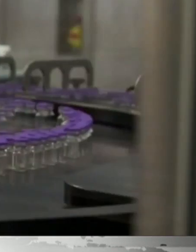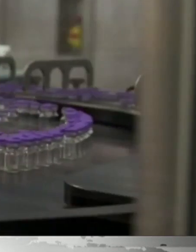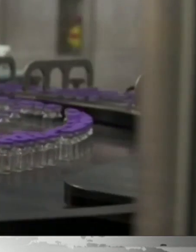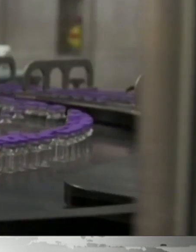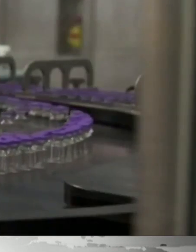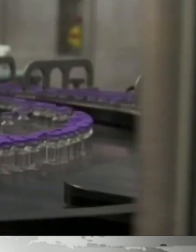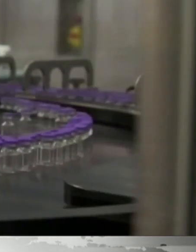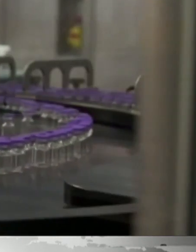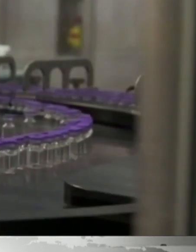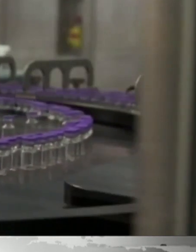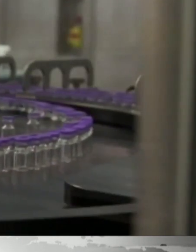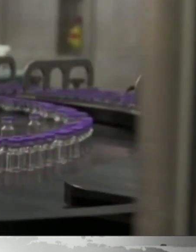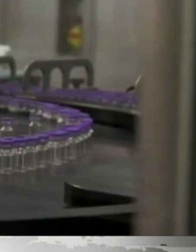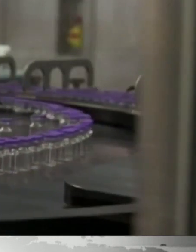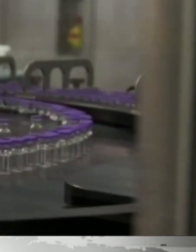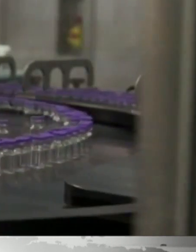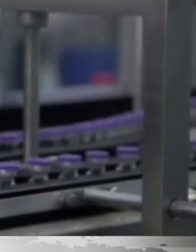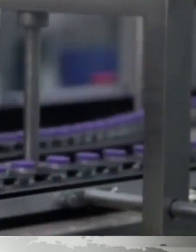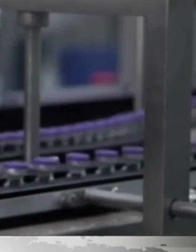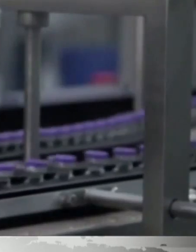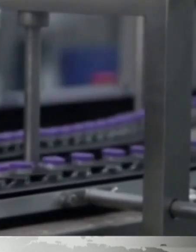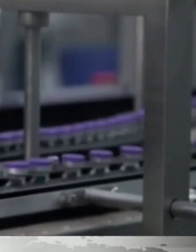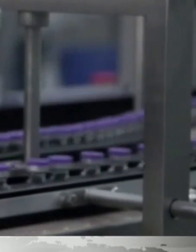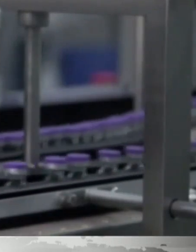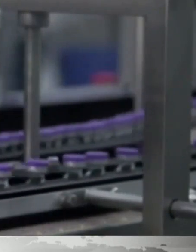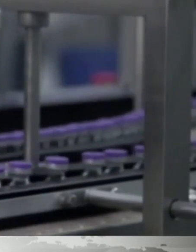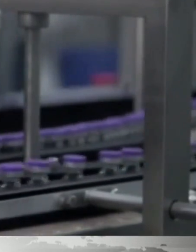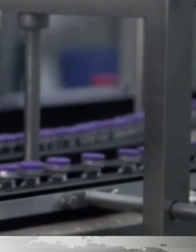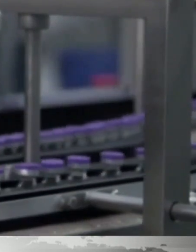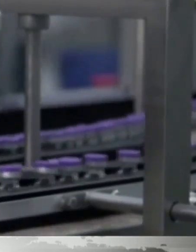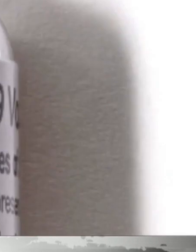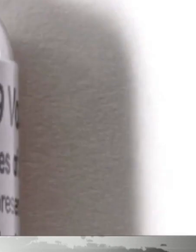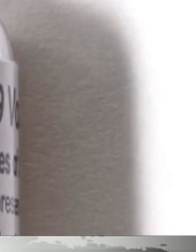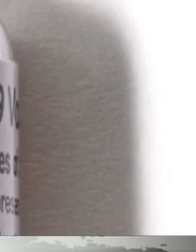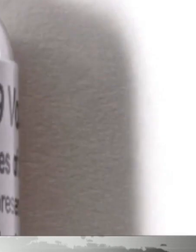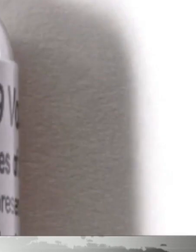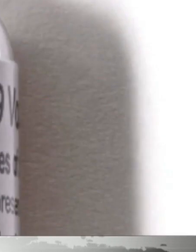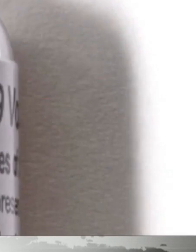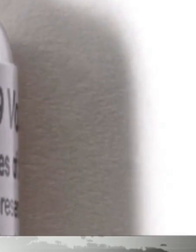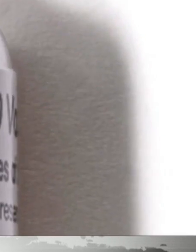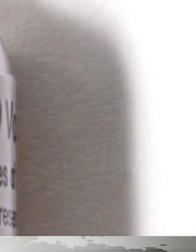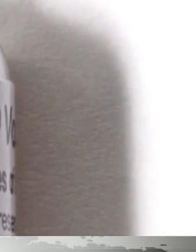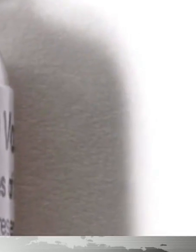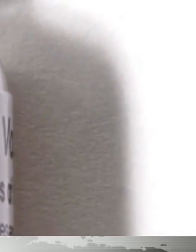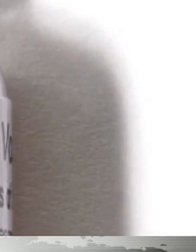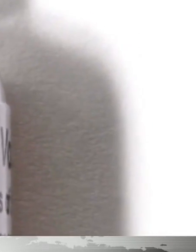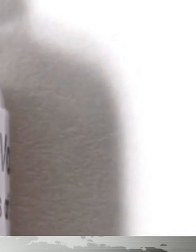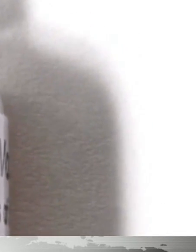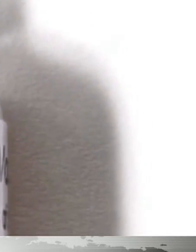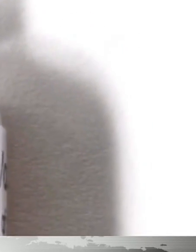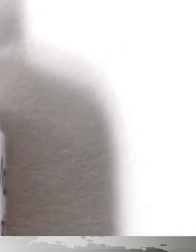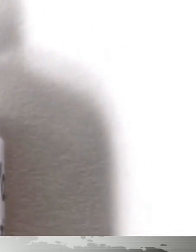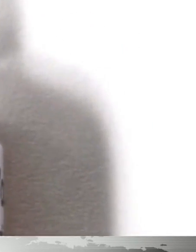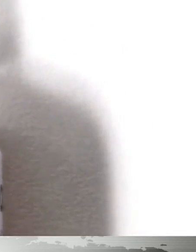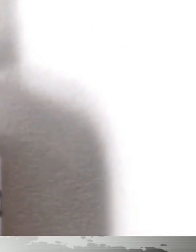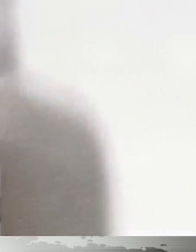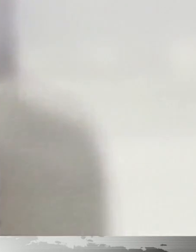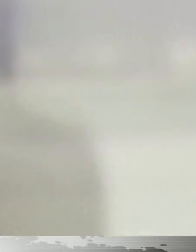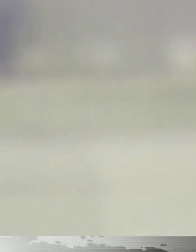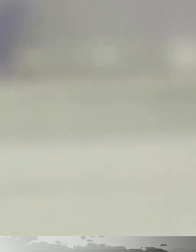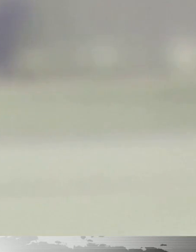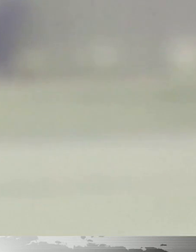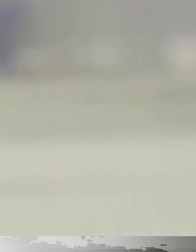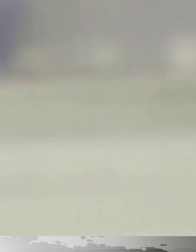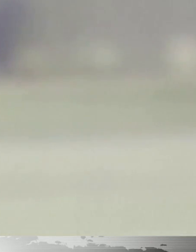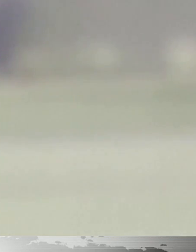it had granted emergency use authorization to the Pfizer vaccine, but the health chief emphasized Wednesday that the first shipment's arrival date has